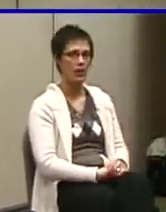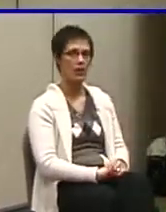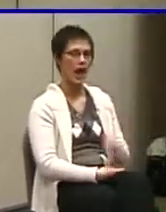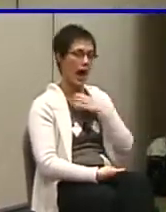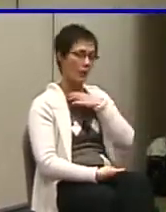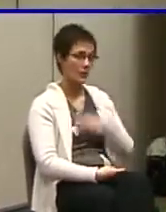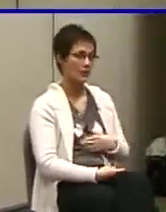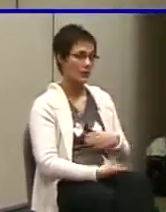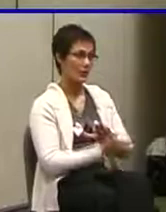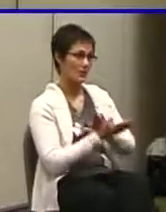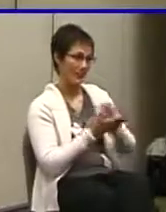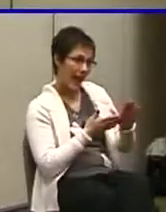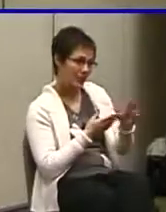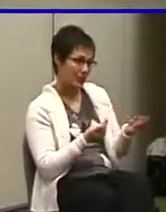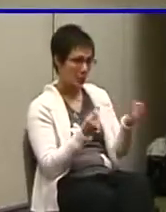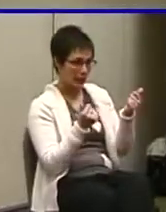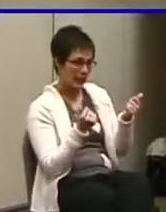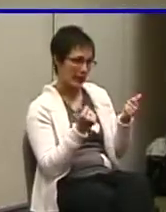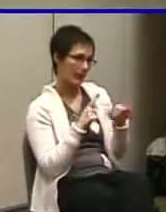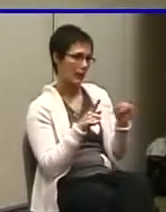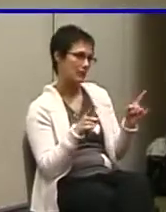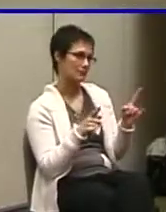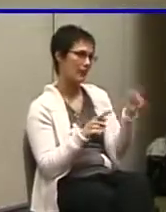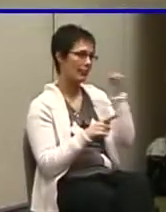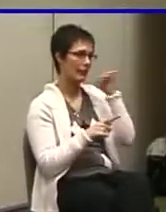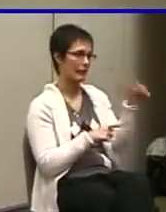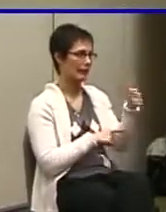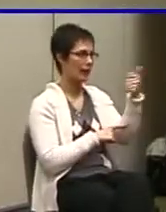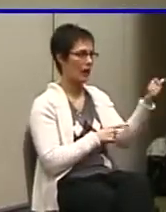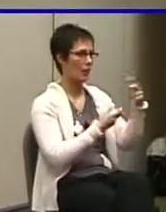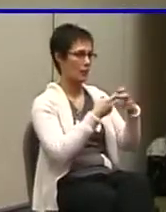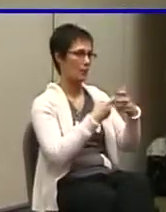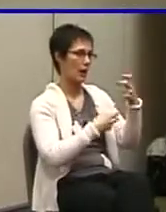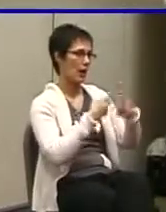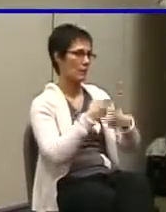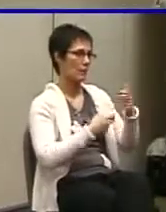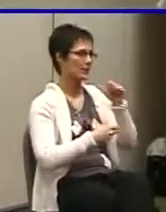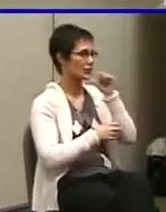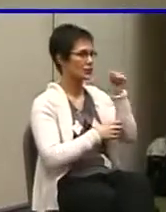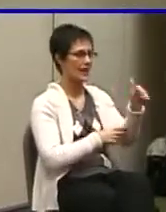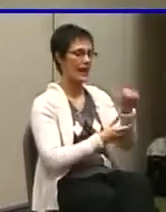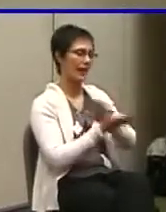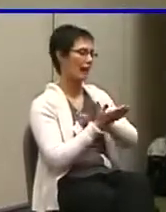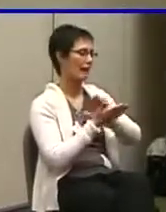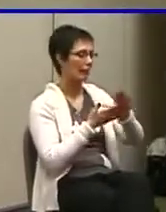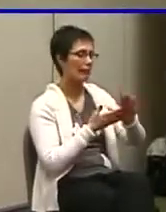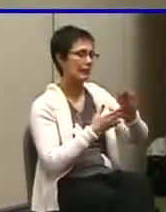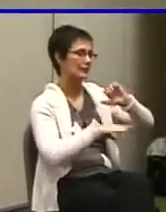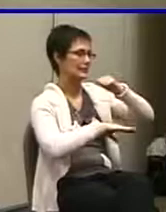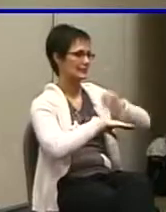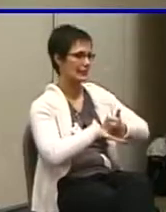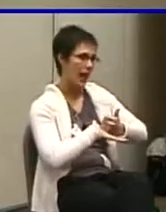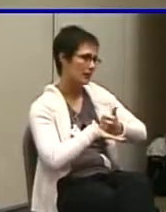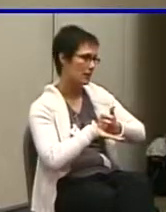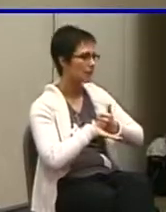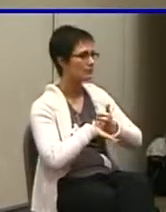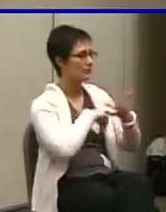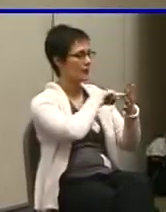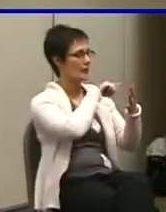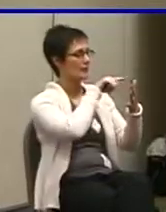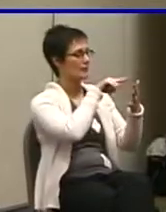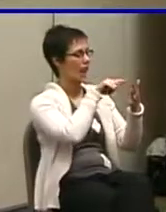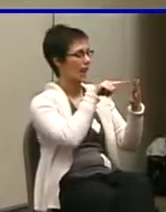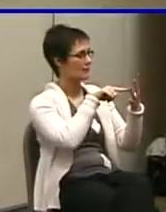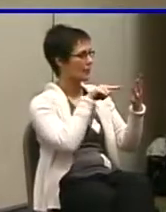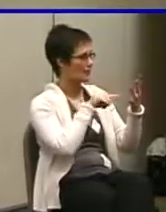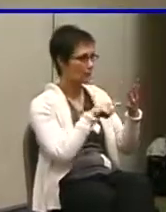there was a nice quickie. And I think the other problem is that there is not a clean set. Do these 5 things, and you've got an FBA. You